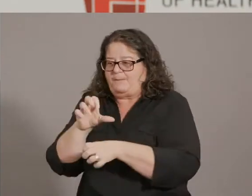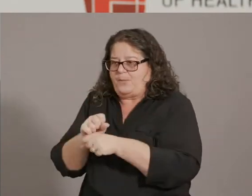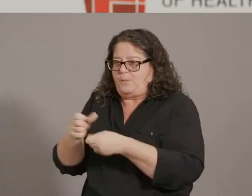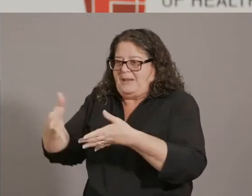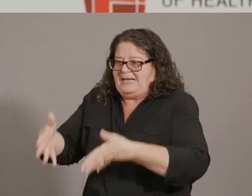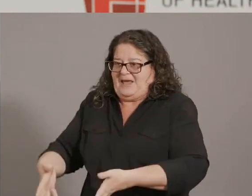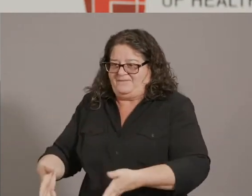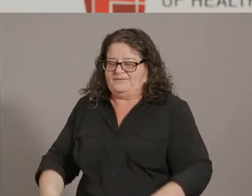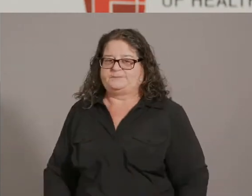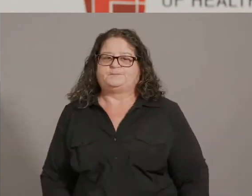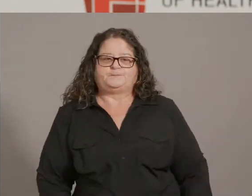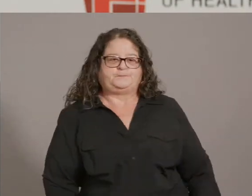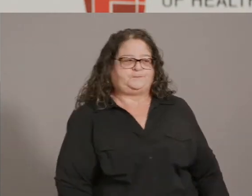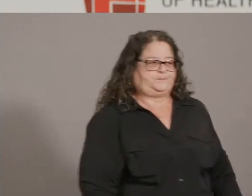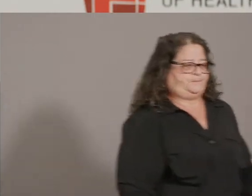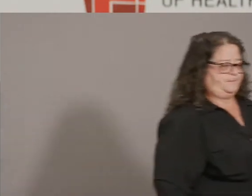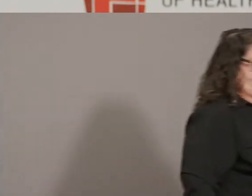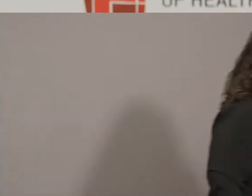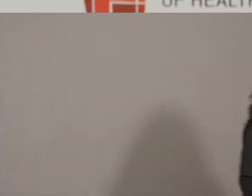Did you have a follow-up?